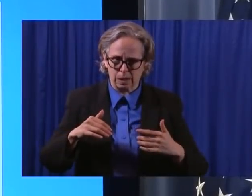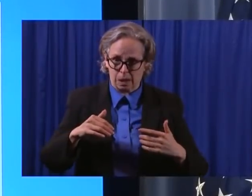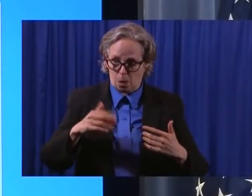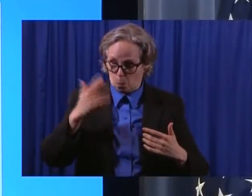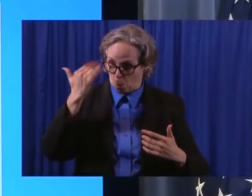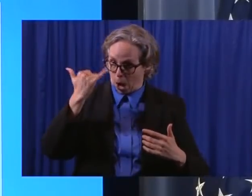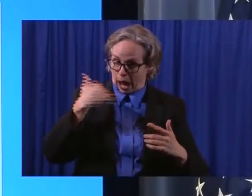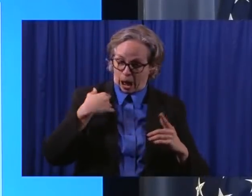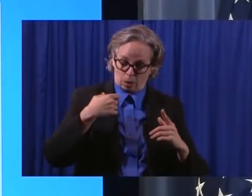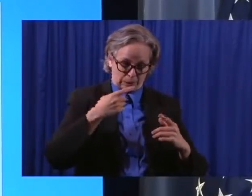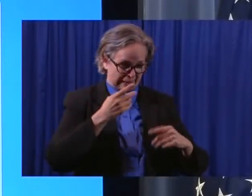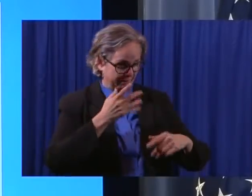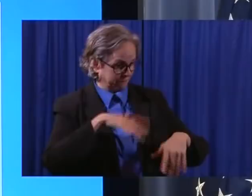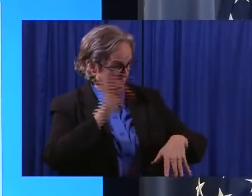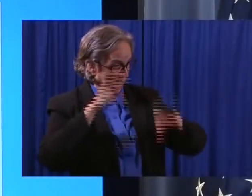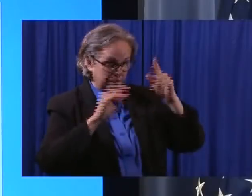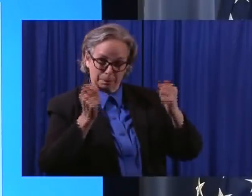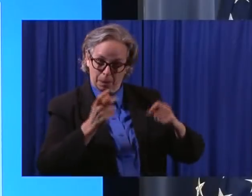bit.